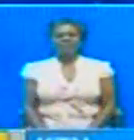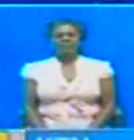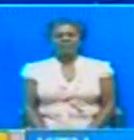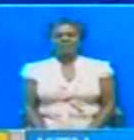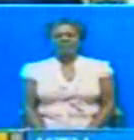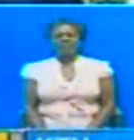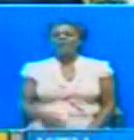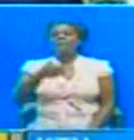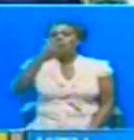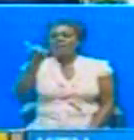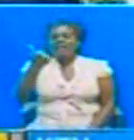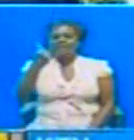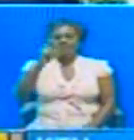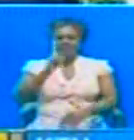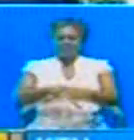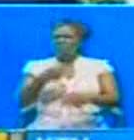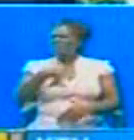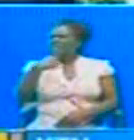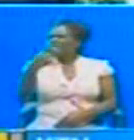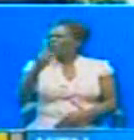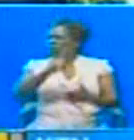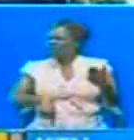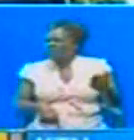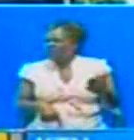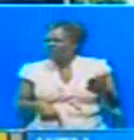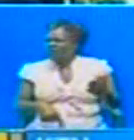And here's the best part. Nilikuwa nimesema nini